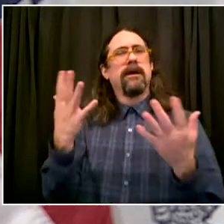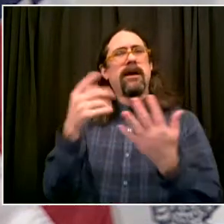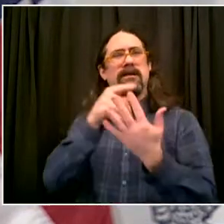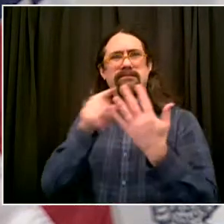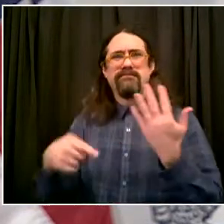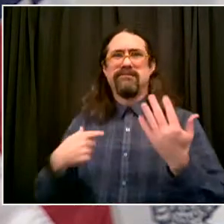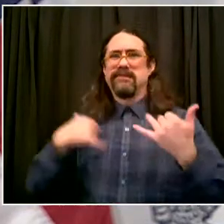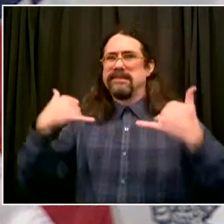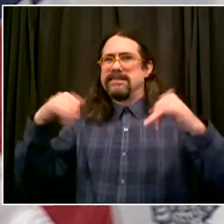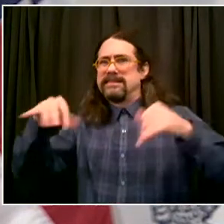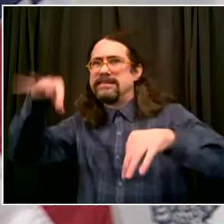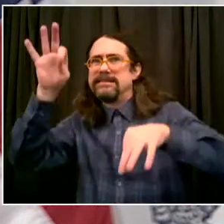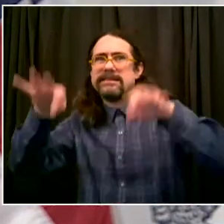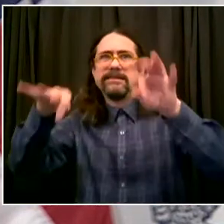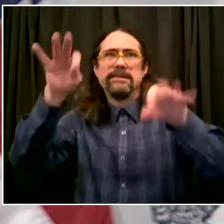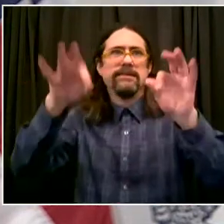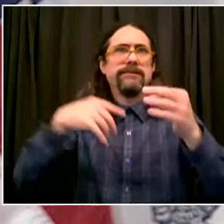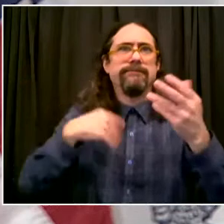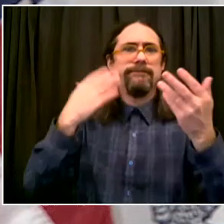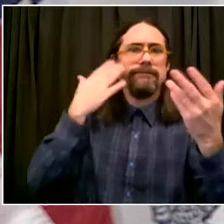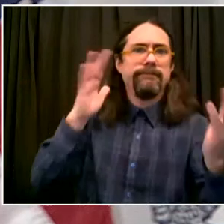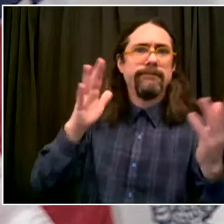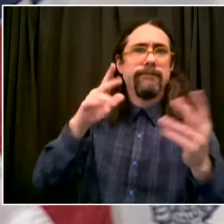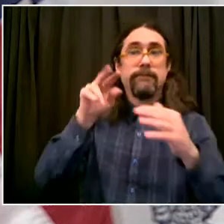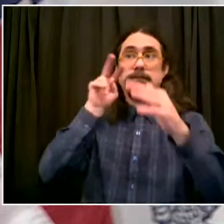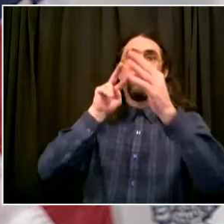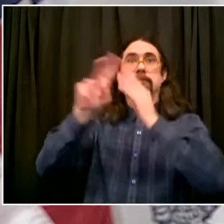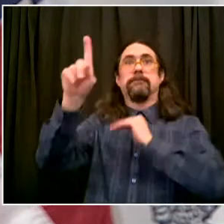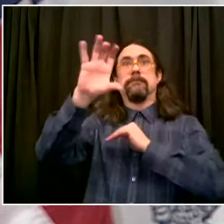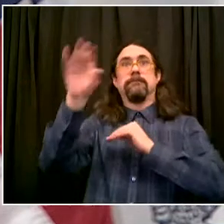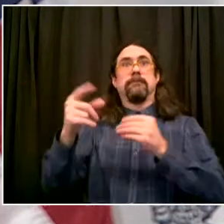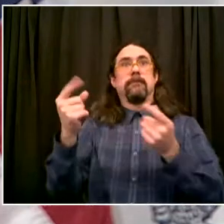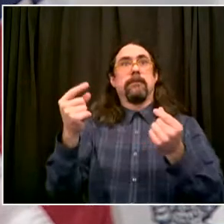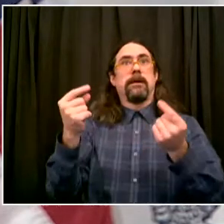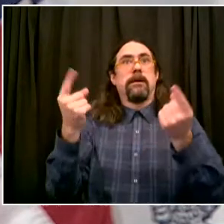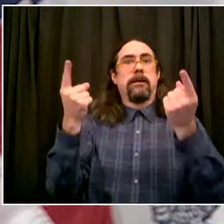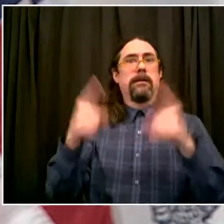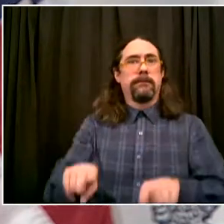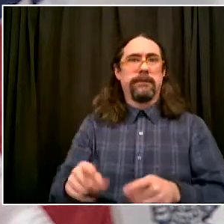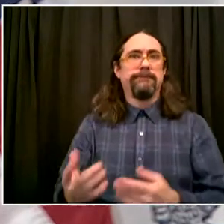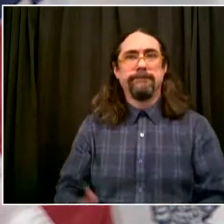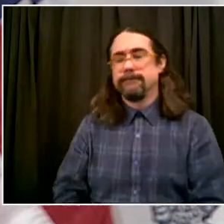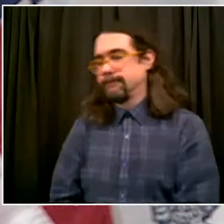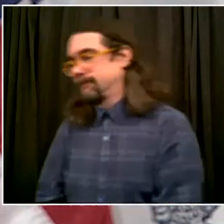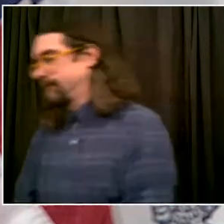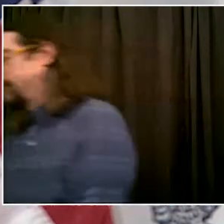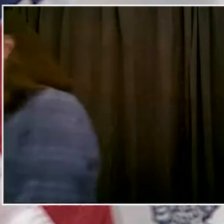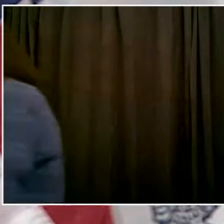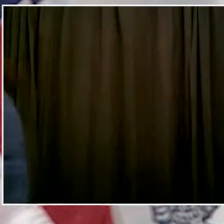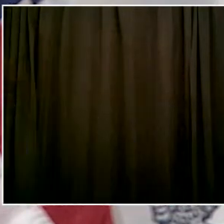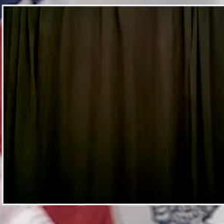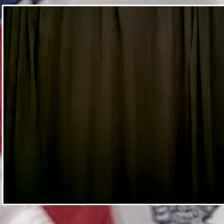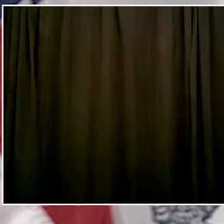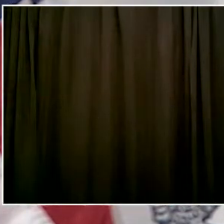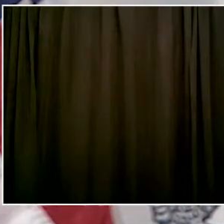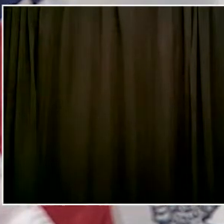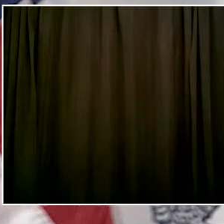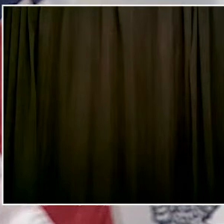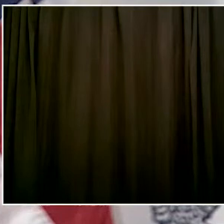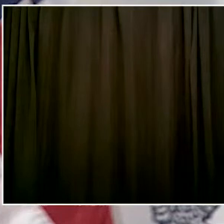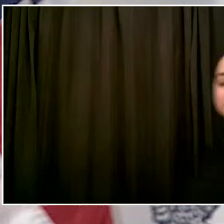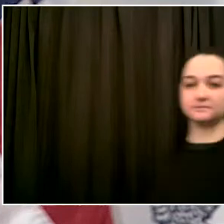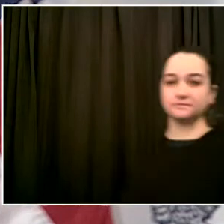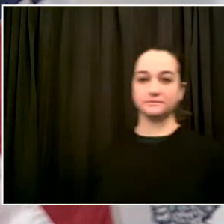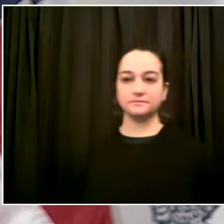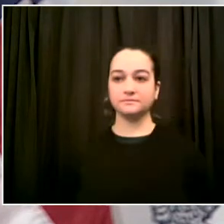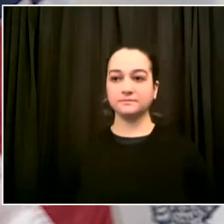accordingly. The next is Shant from the Daily News. Good morning, everyone. Hope everyone is staying warm.